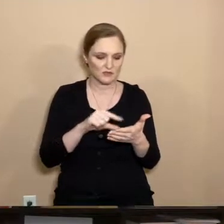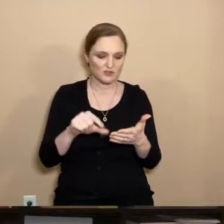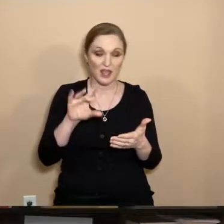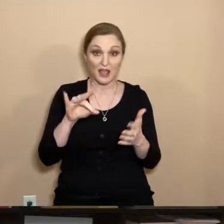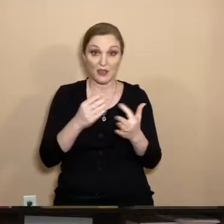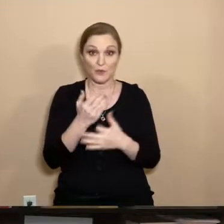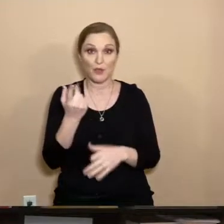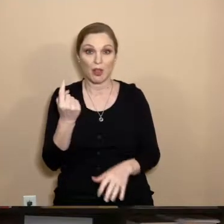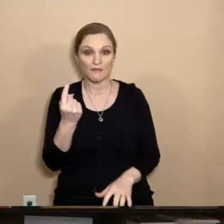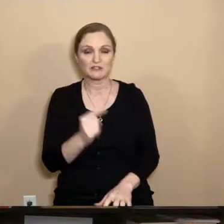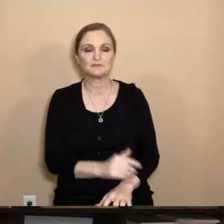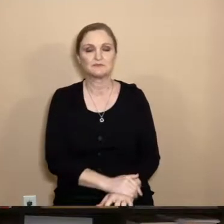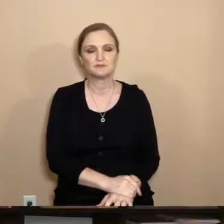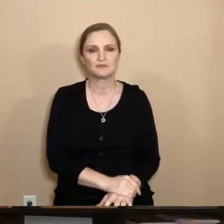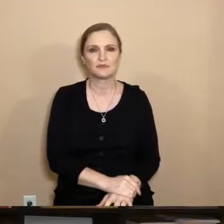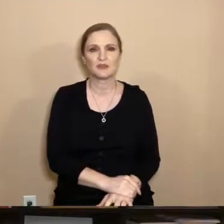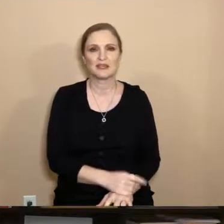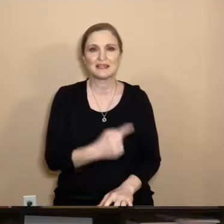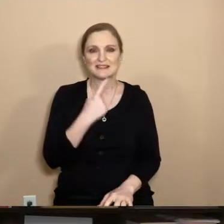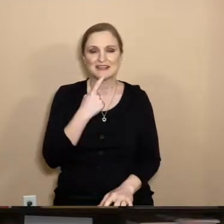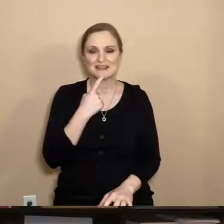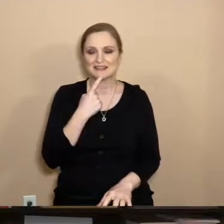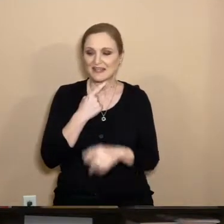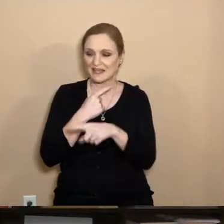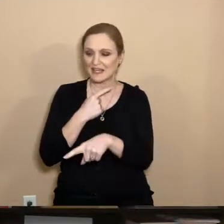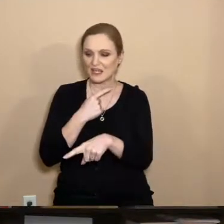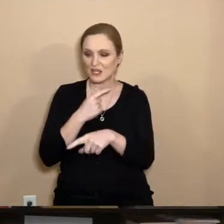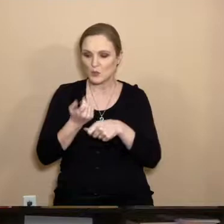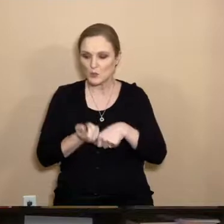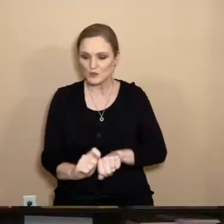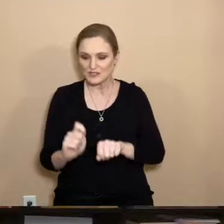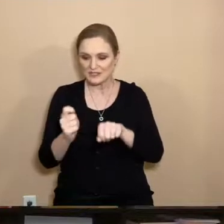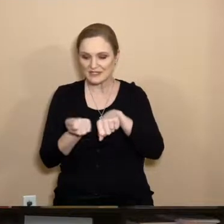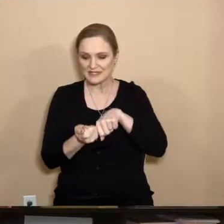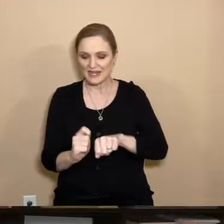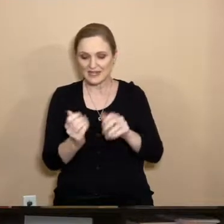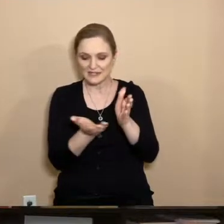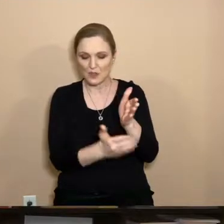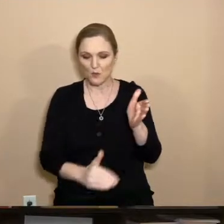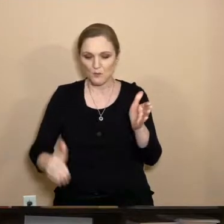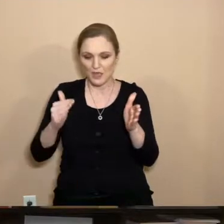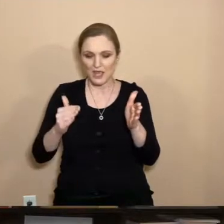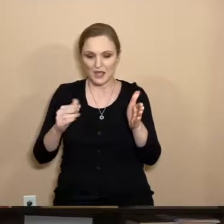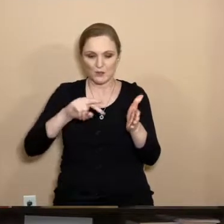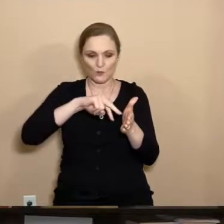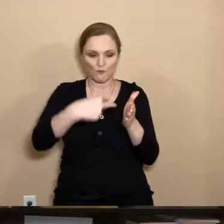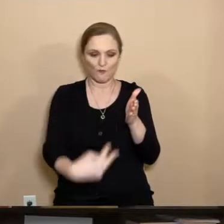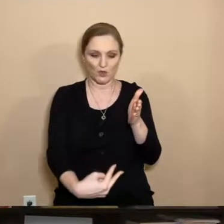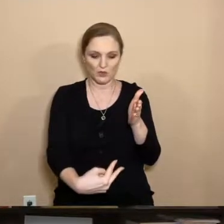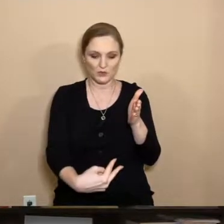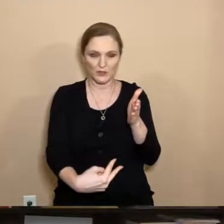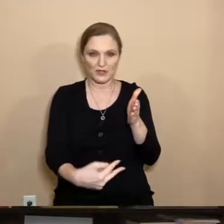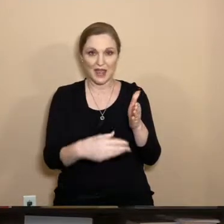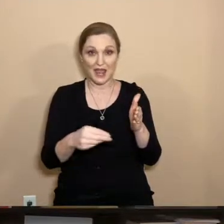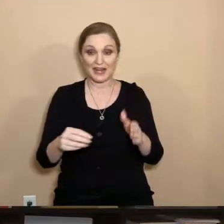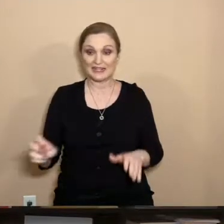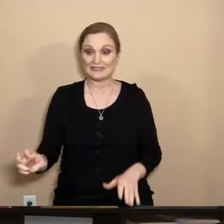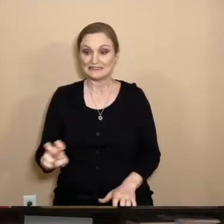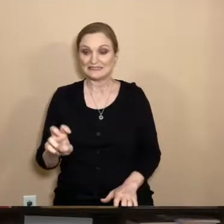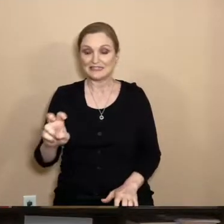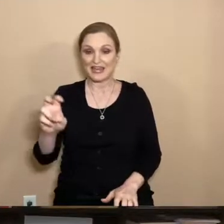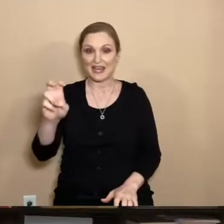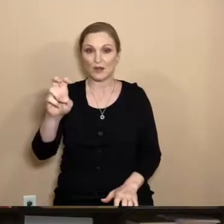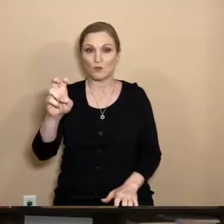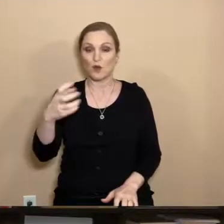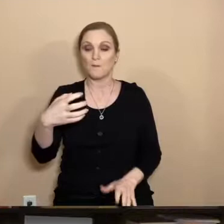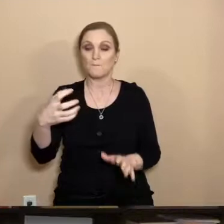through 11. He says, "He who digs a pit will fall into it. and a serpent will bite him who